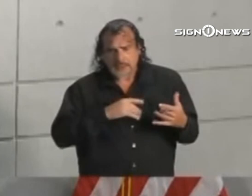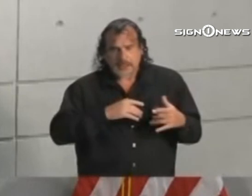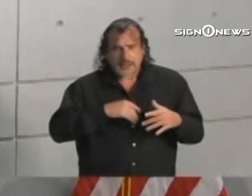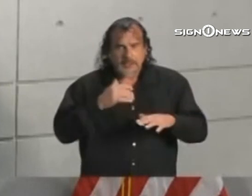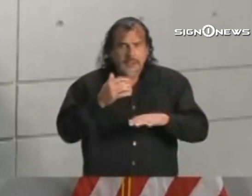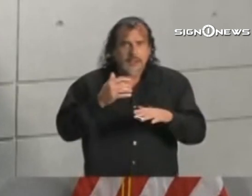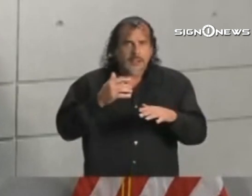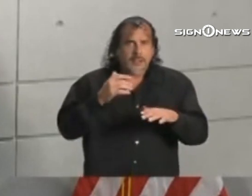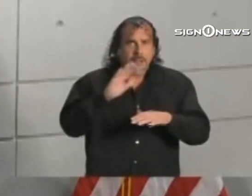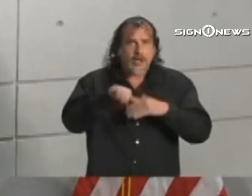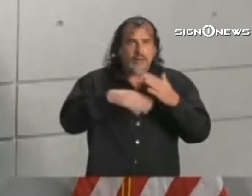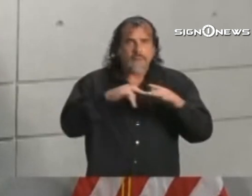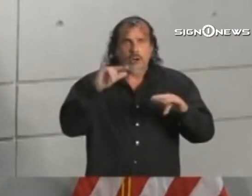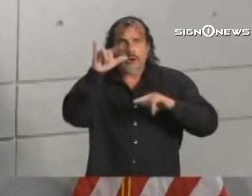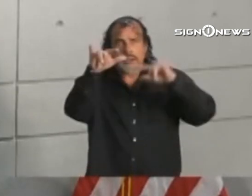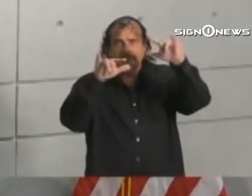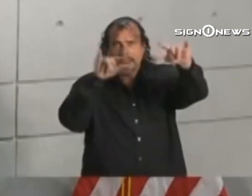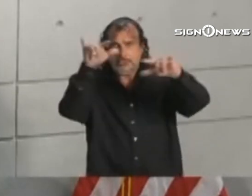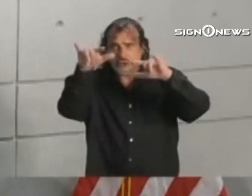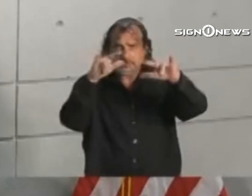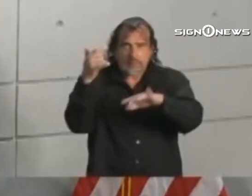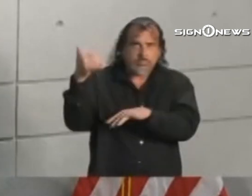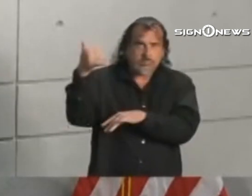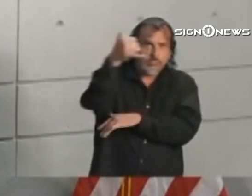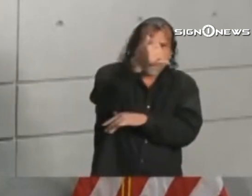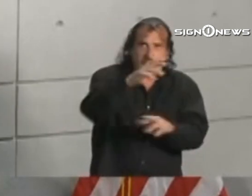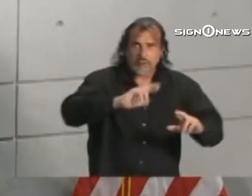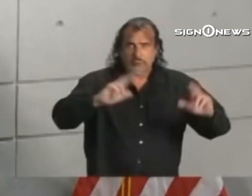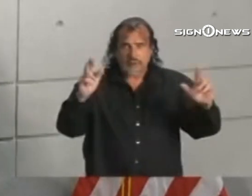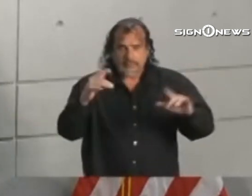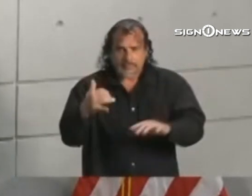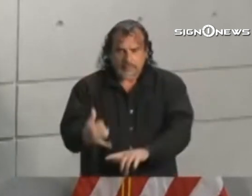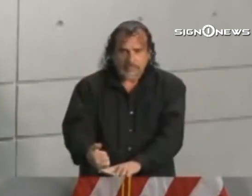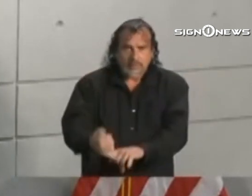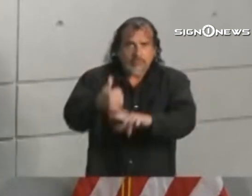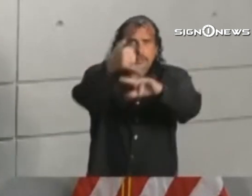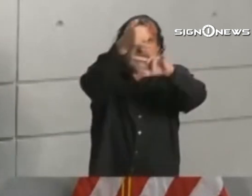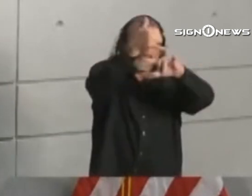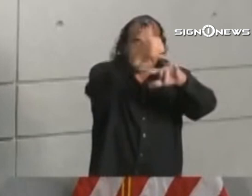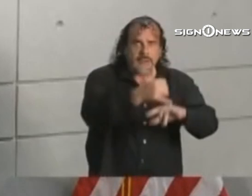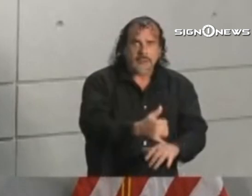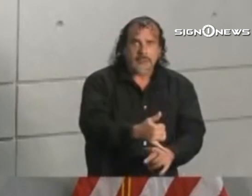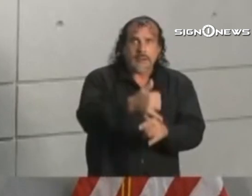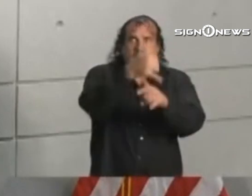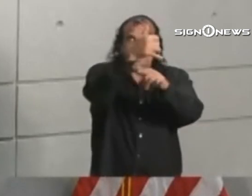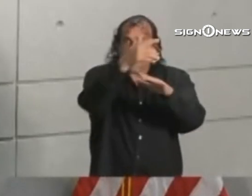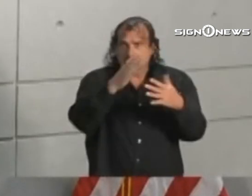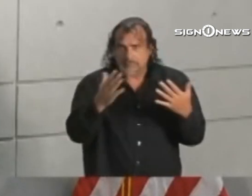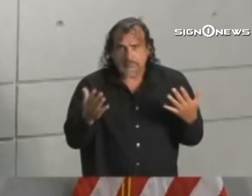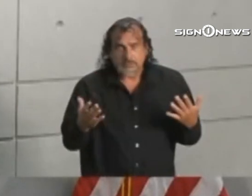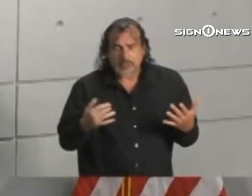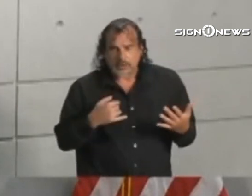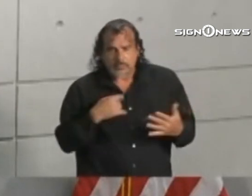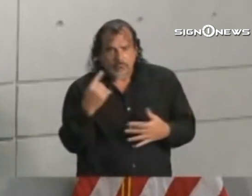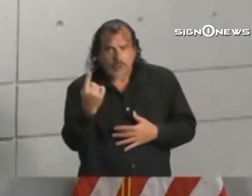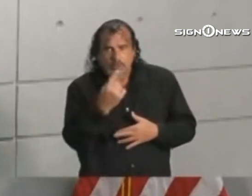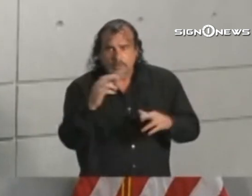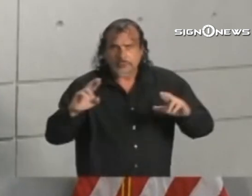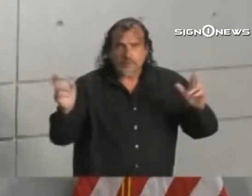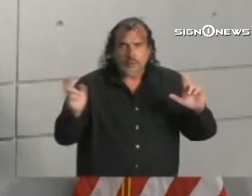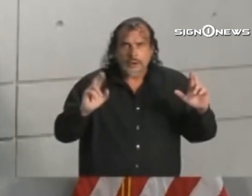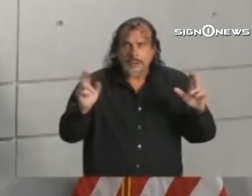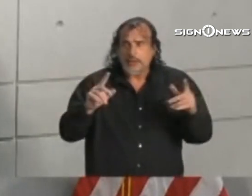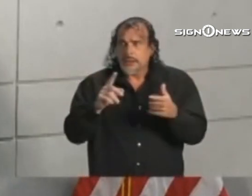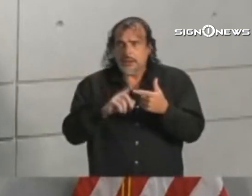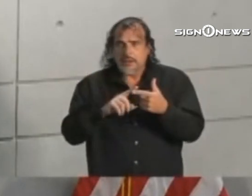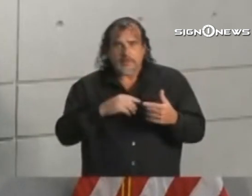all of our aviation assets available in the state for any lift capacity, and we are also always poised with our